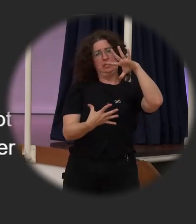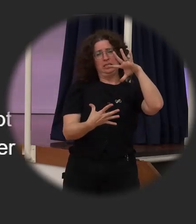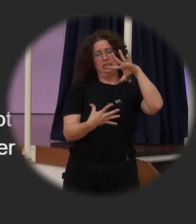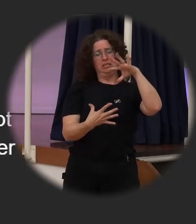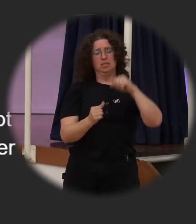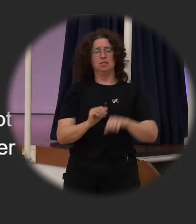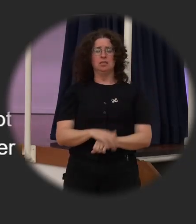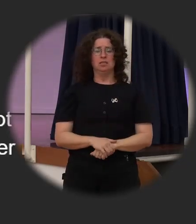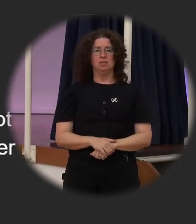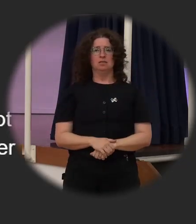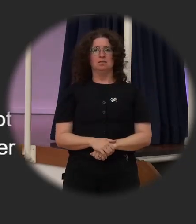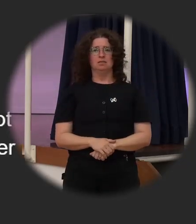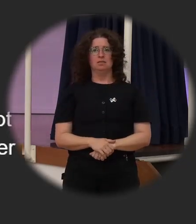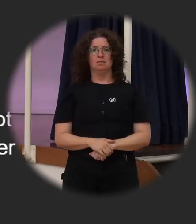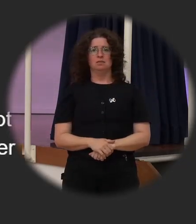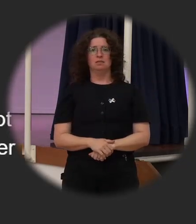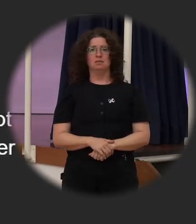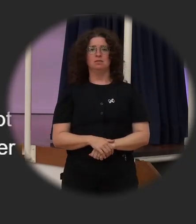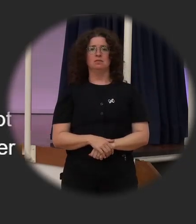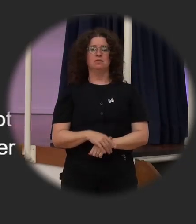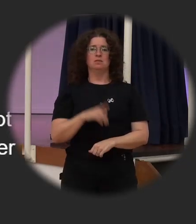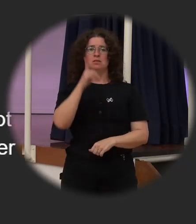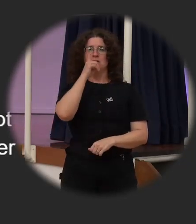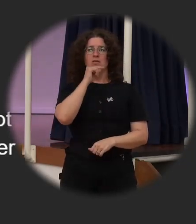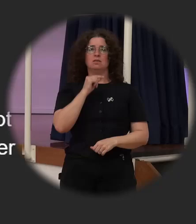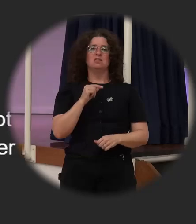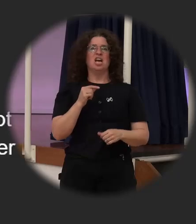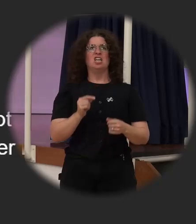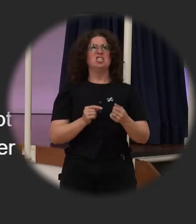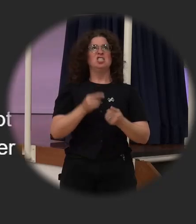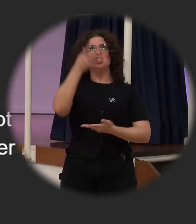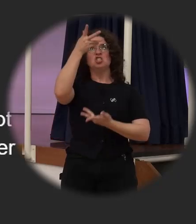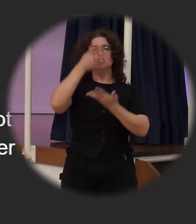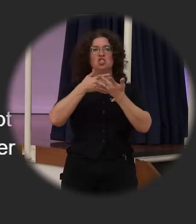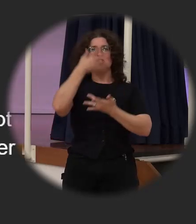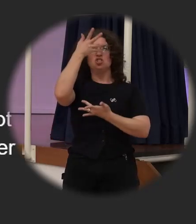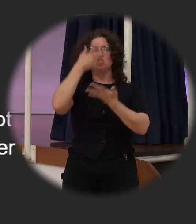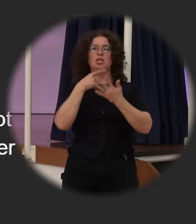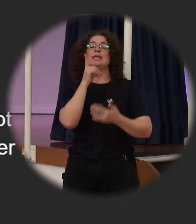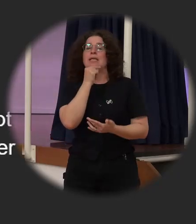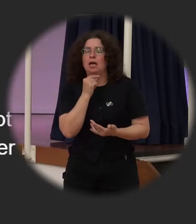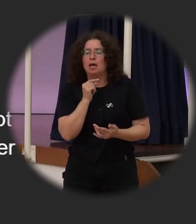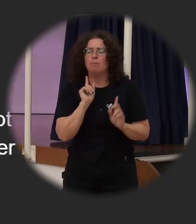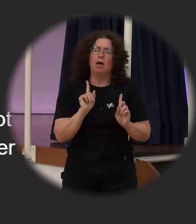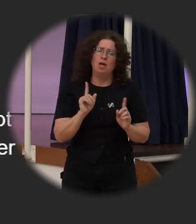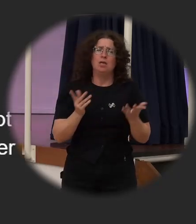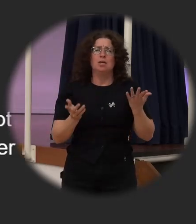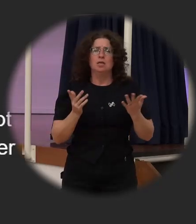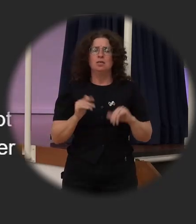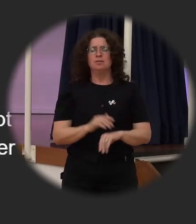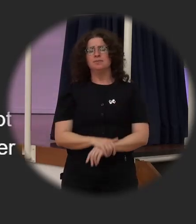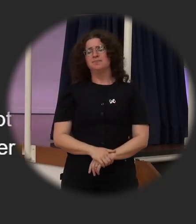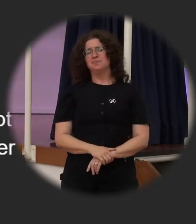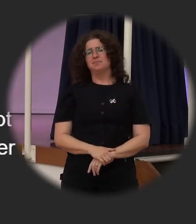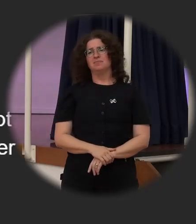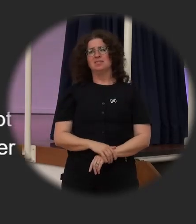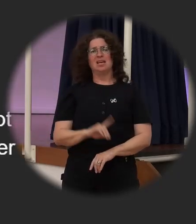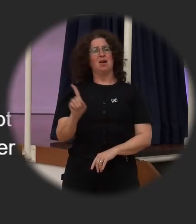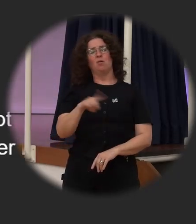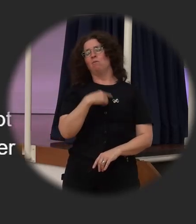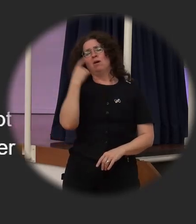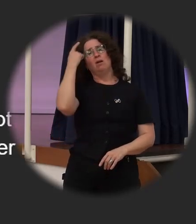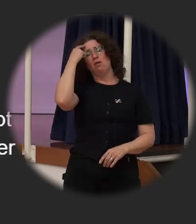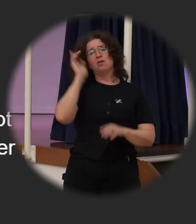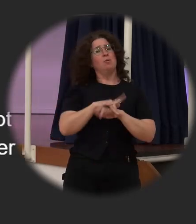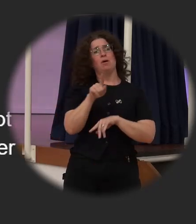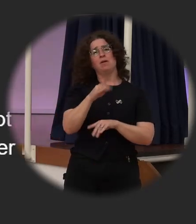which you can use your JSON. There's many ways to interact with it. But ended up, we didn't think about this too hard going